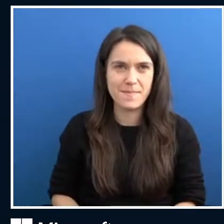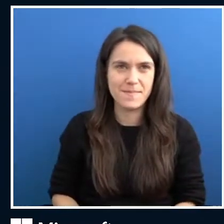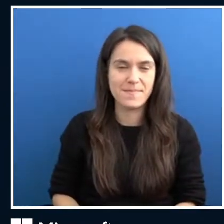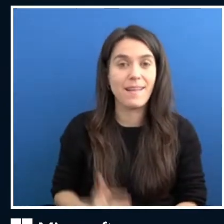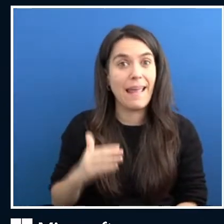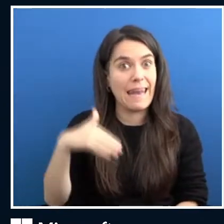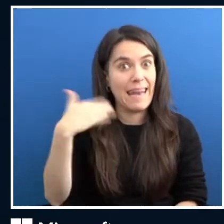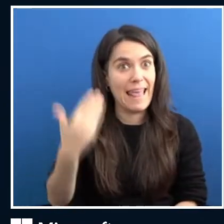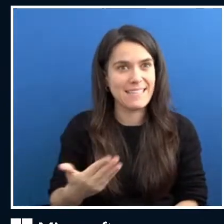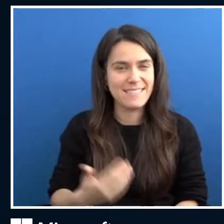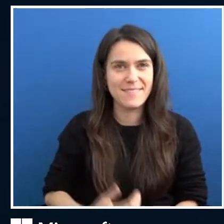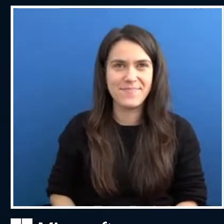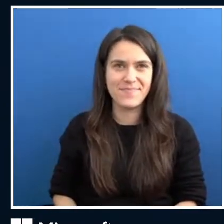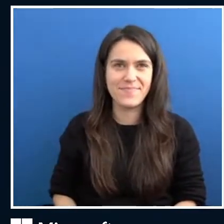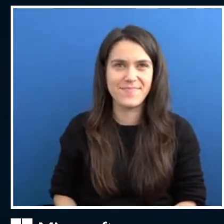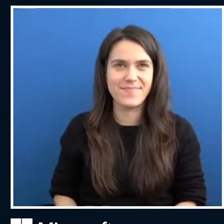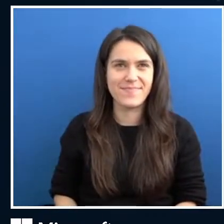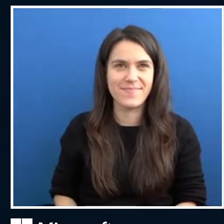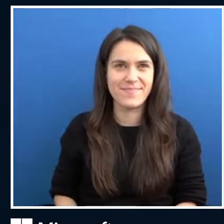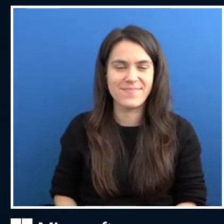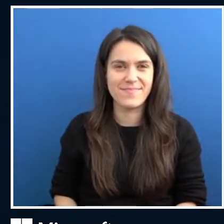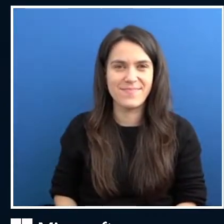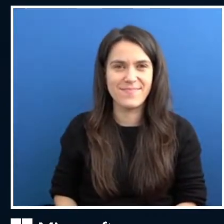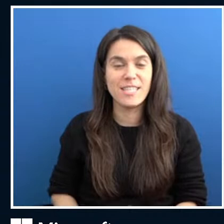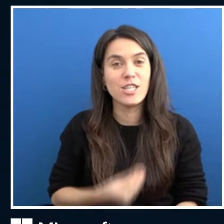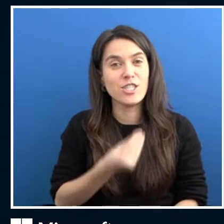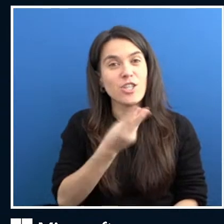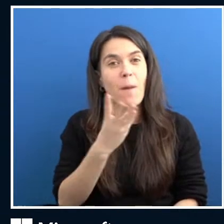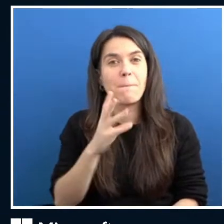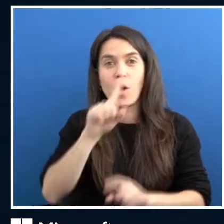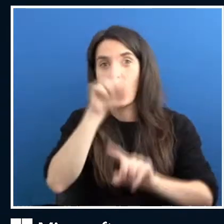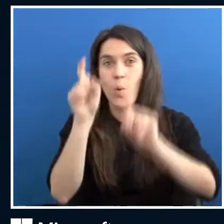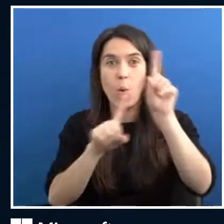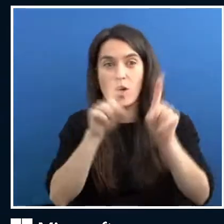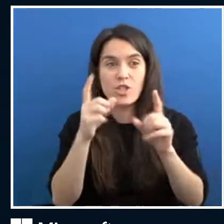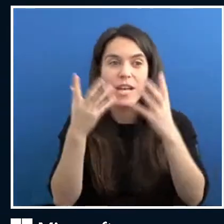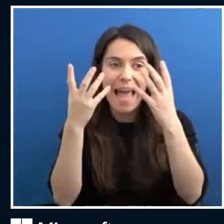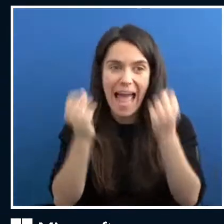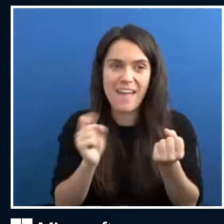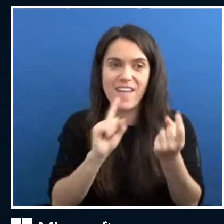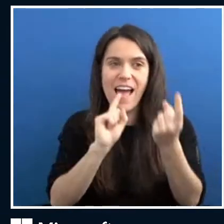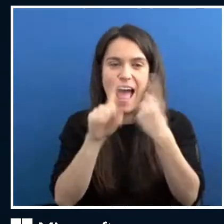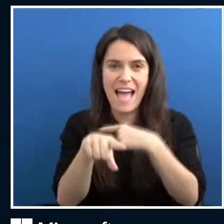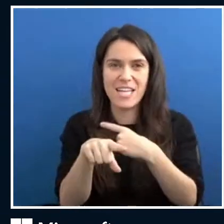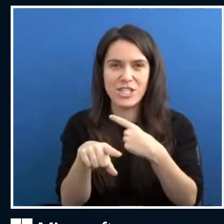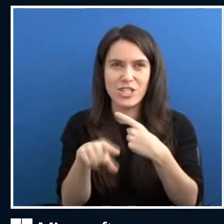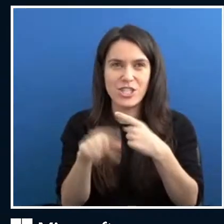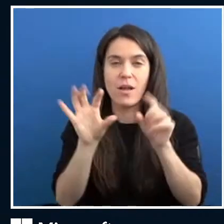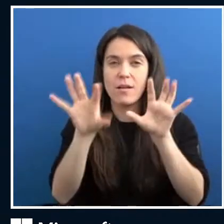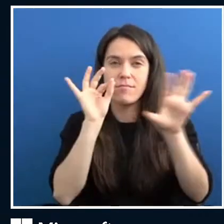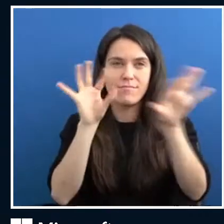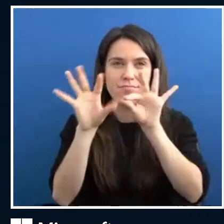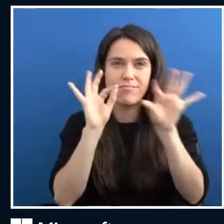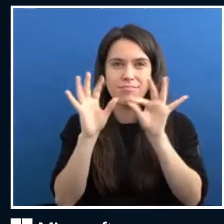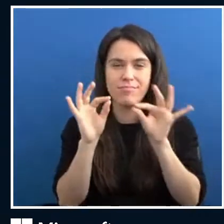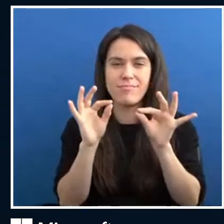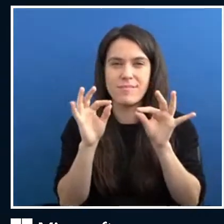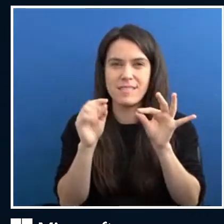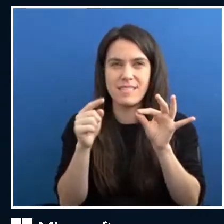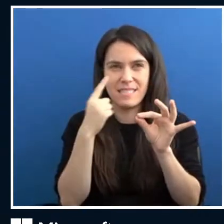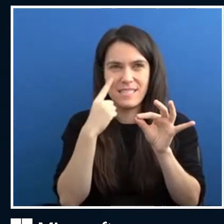find the questions which have answers. We took the sentence oxygen's atomic number is 8, but for